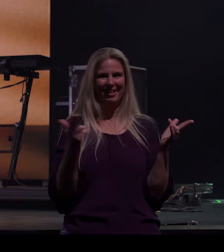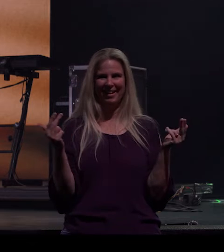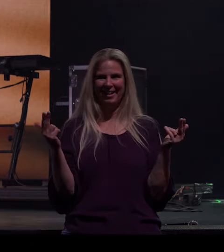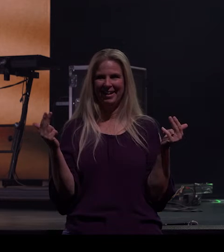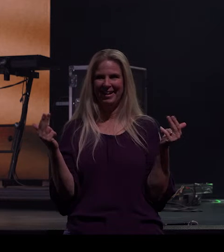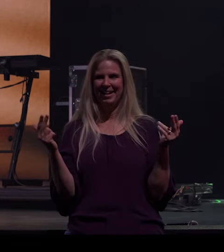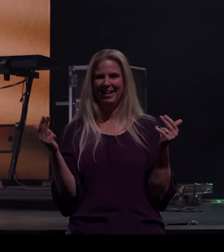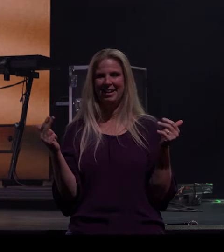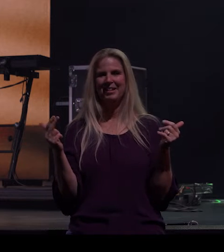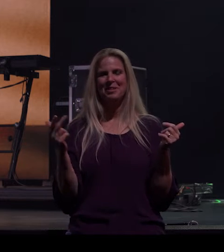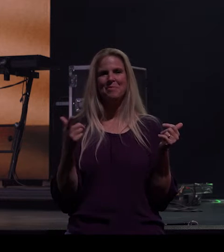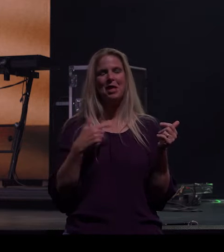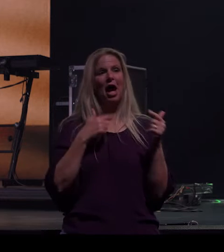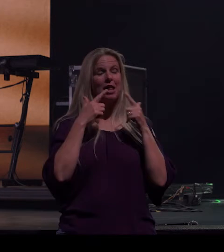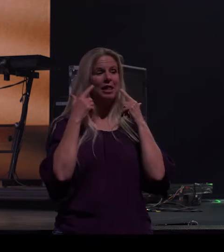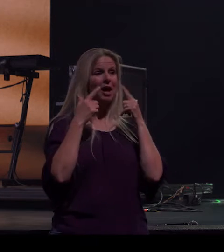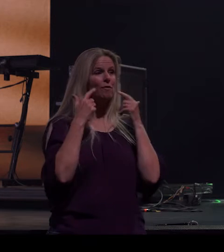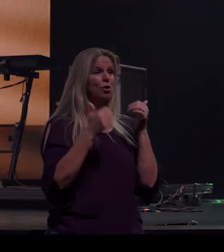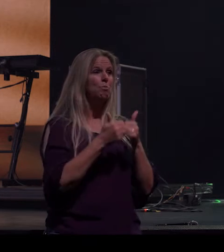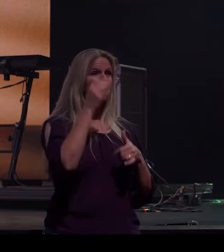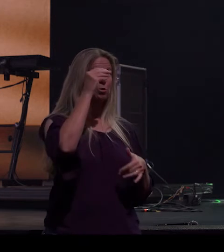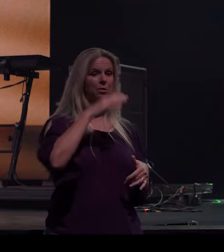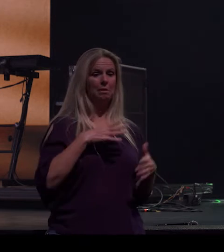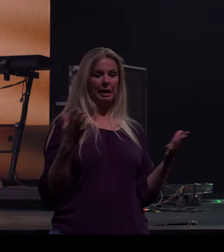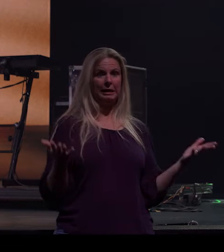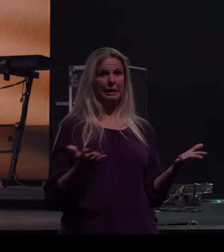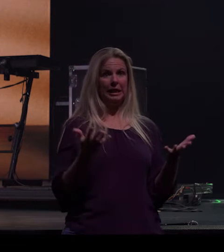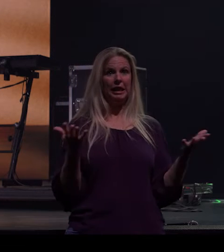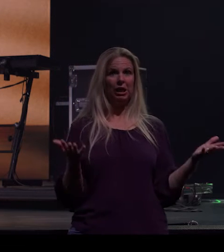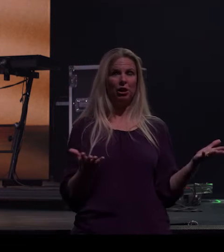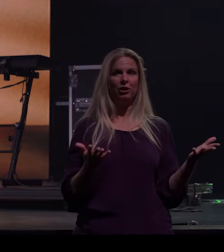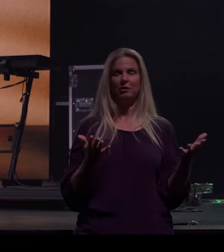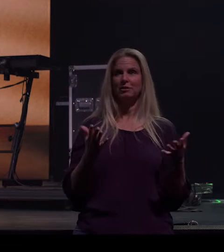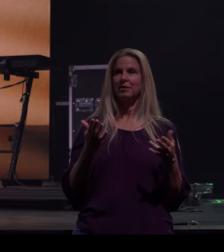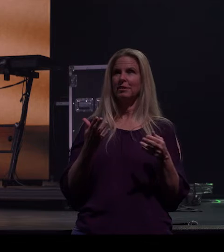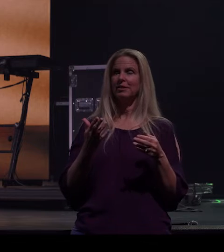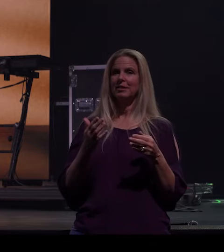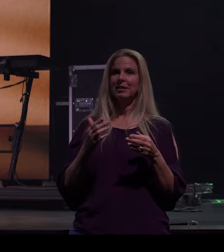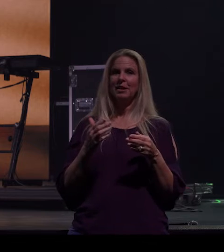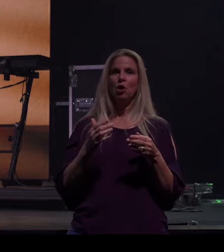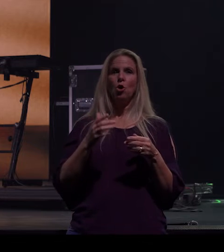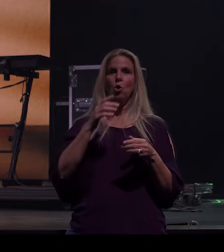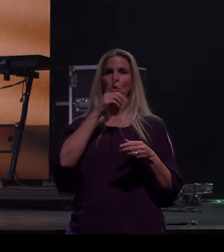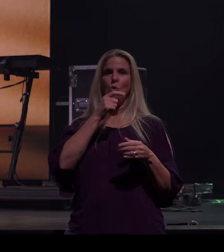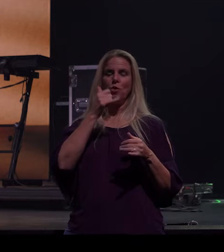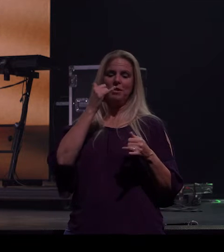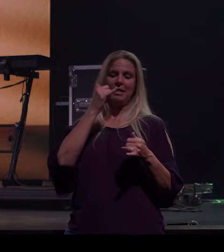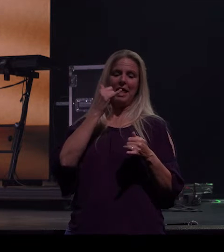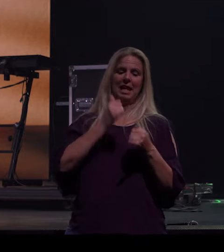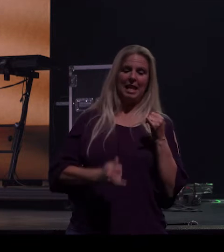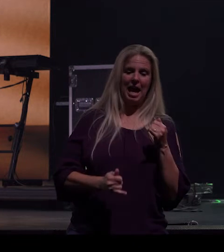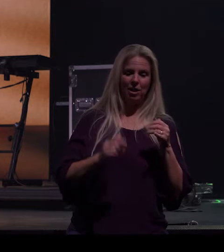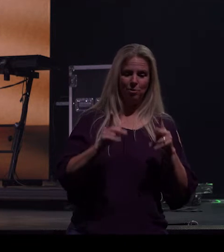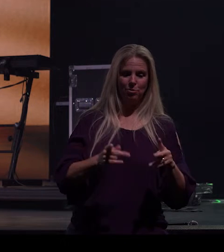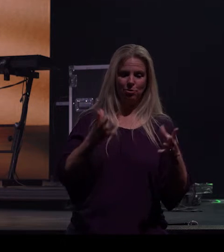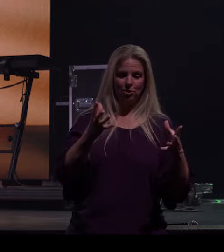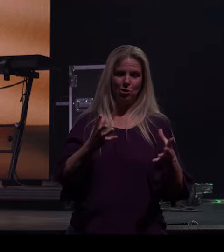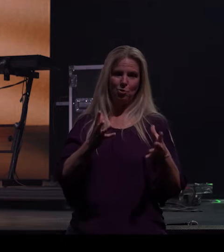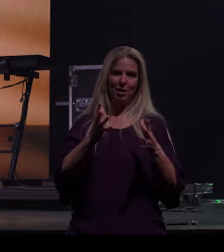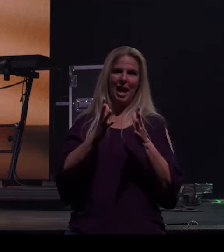That just makes me laugh. Because for most guys here, especially like early on in marriage and life, who's the last person you want to ask for help